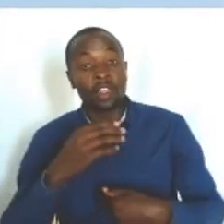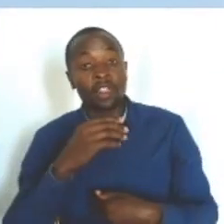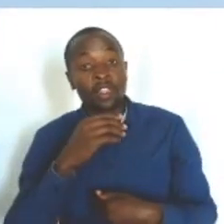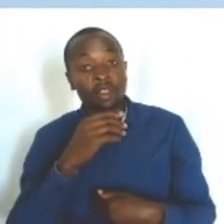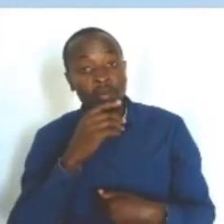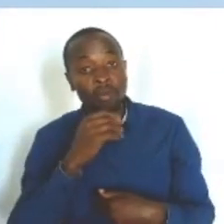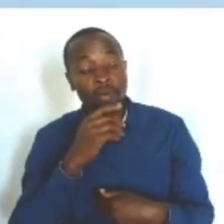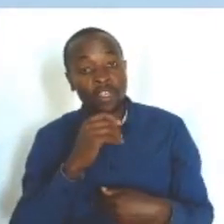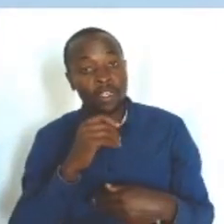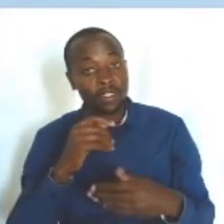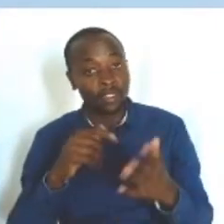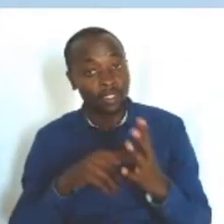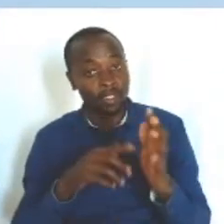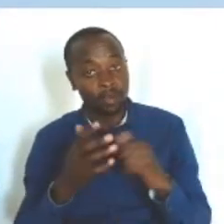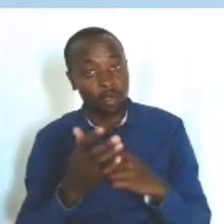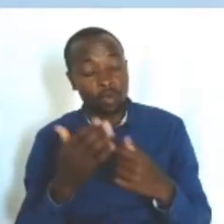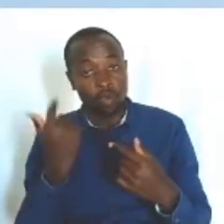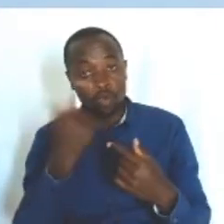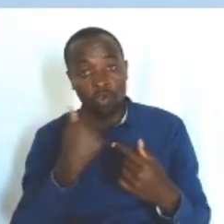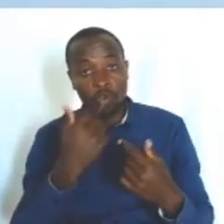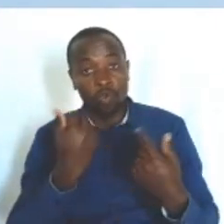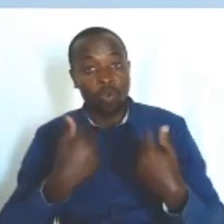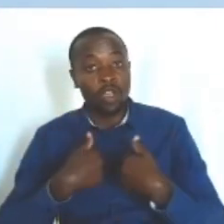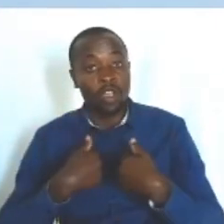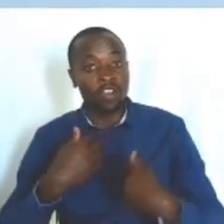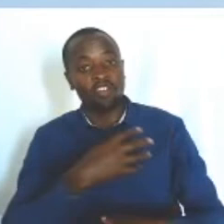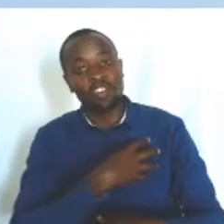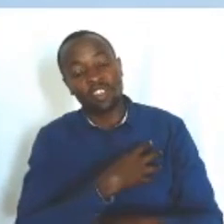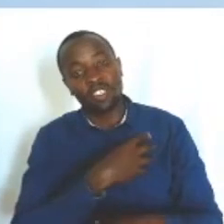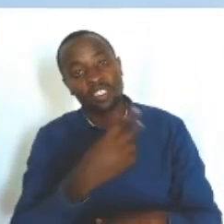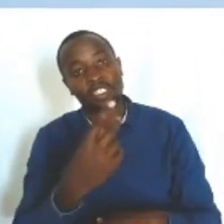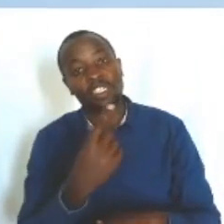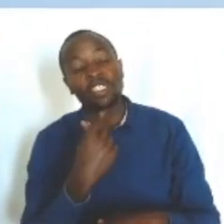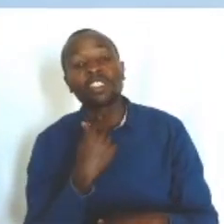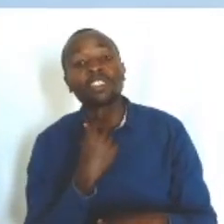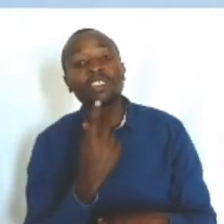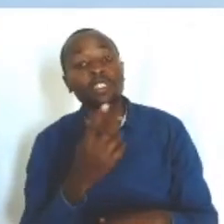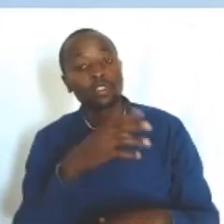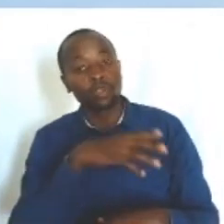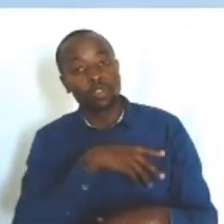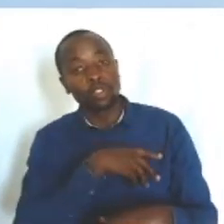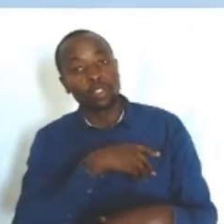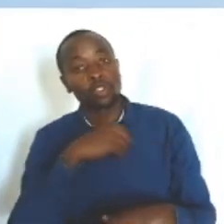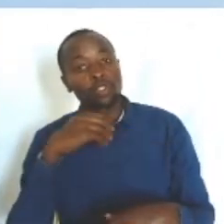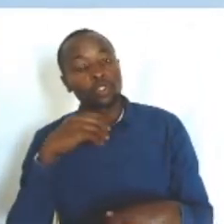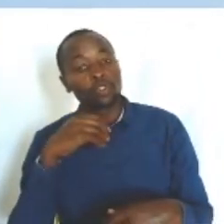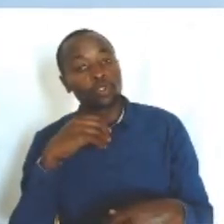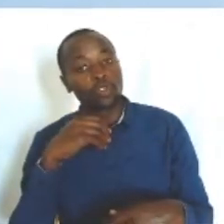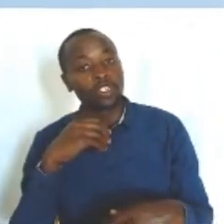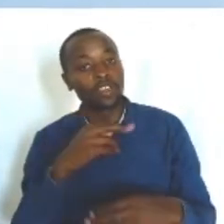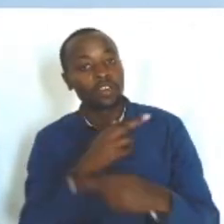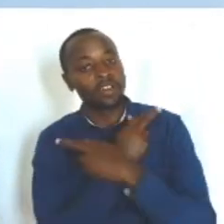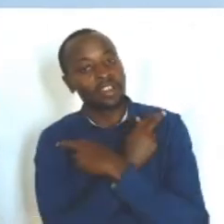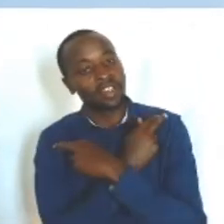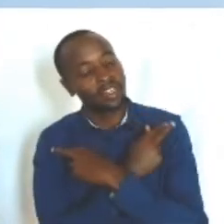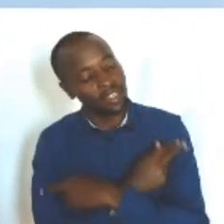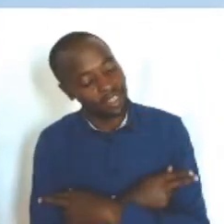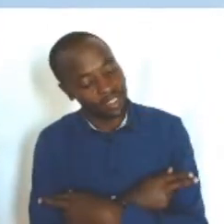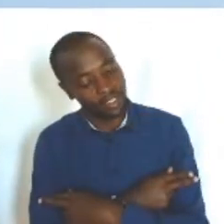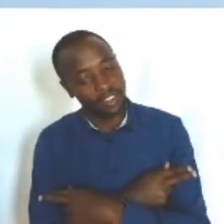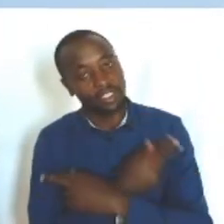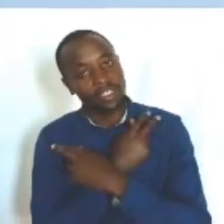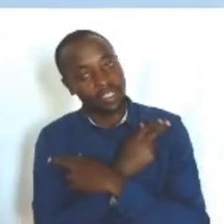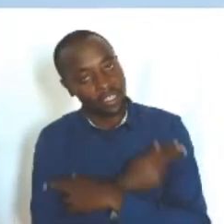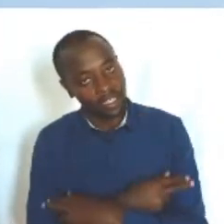who accumulated a lot of wealth. And he told his soul, now settle down. We are going to